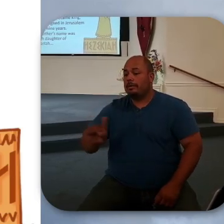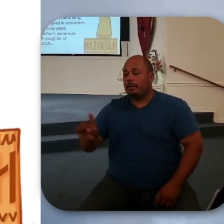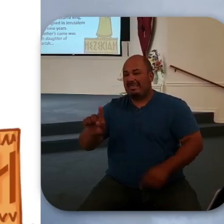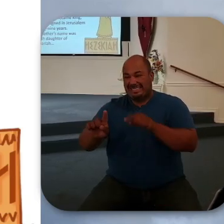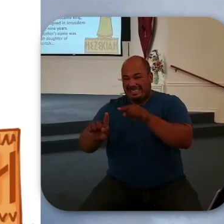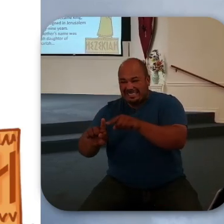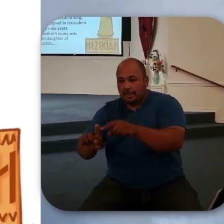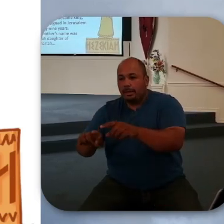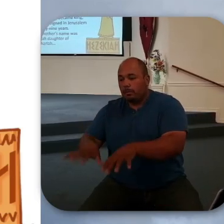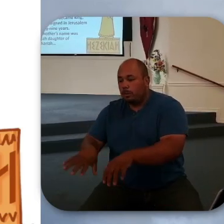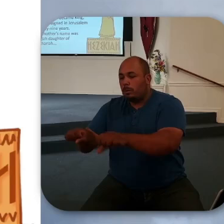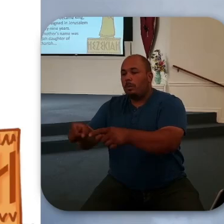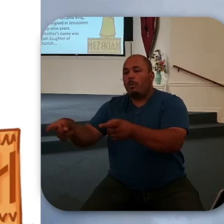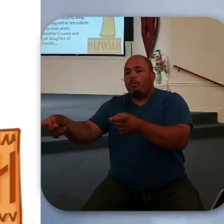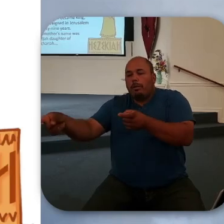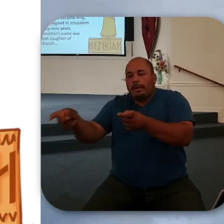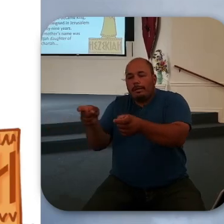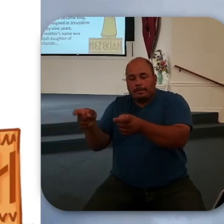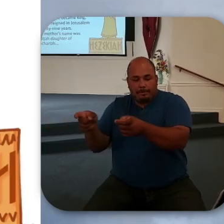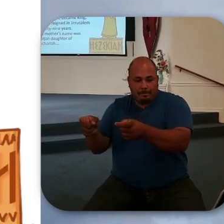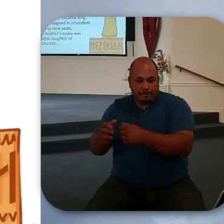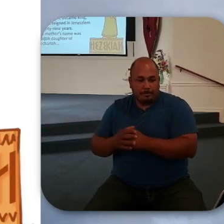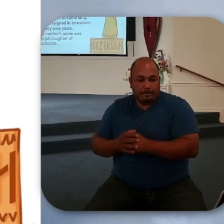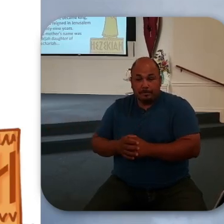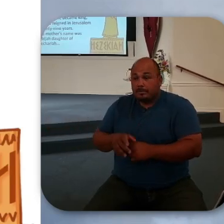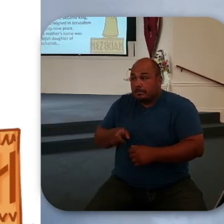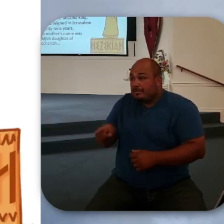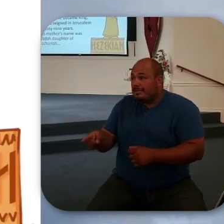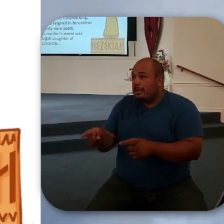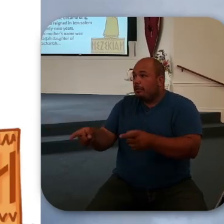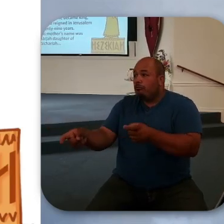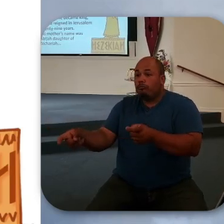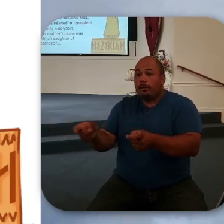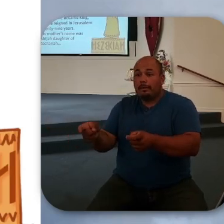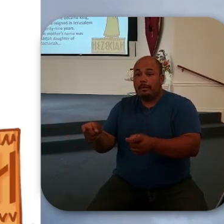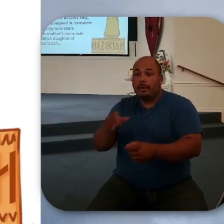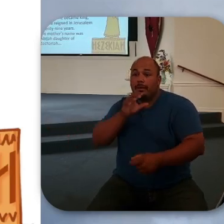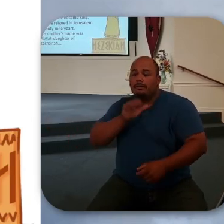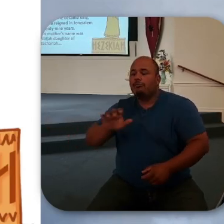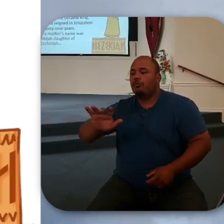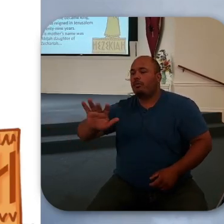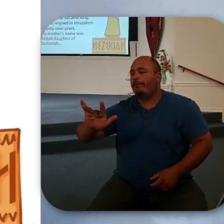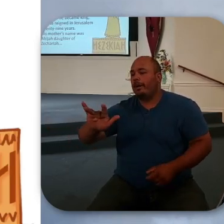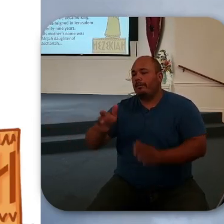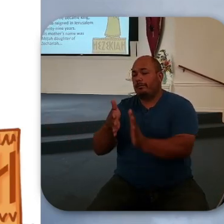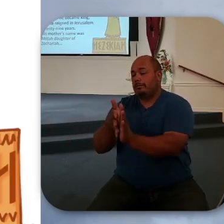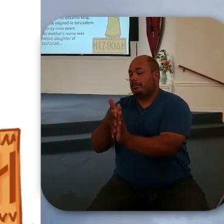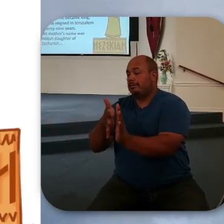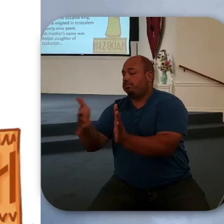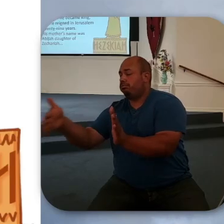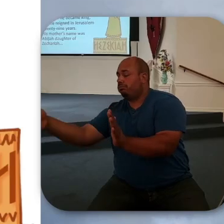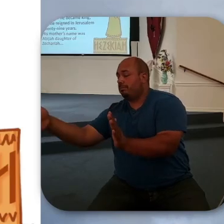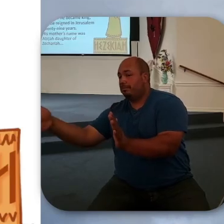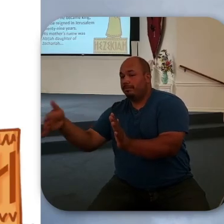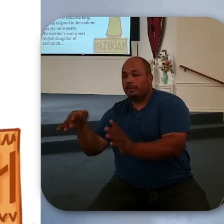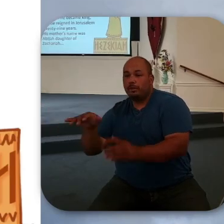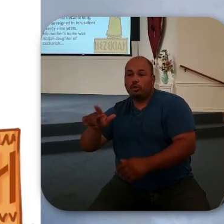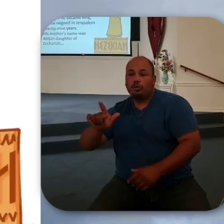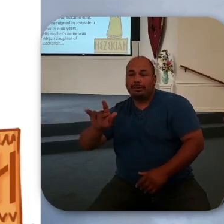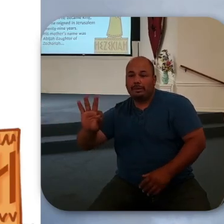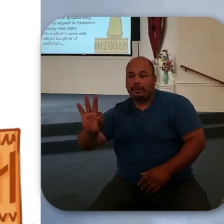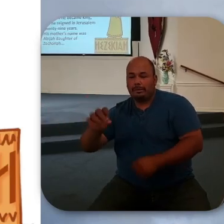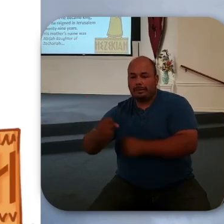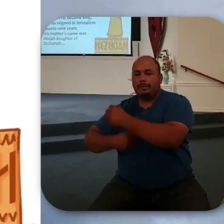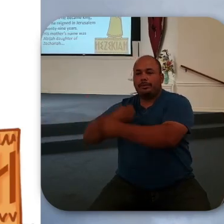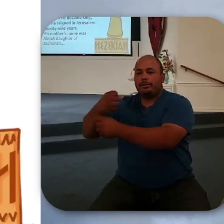Judah, began to reign. He was 25 years old when he became king, and he reigned in Jerusalem 29